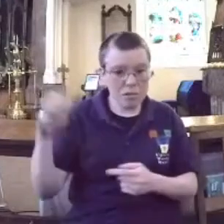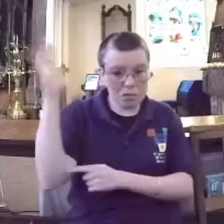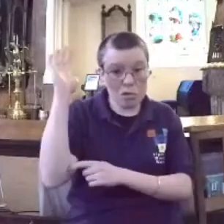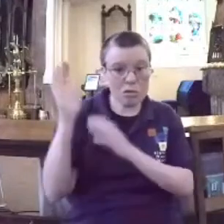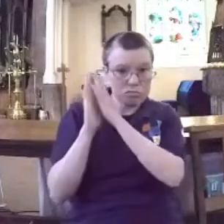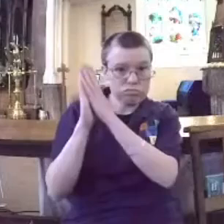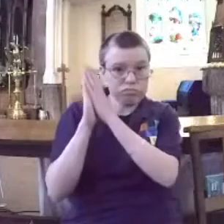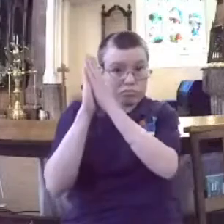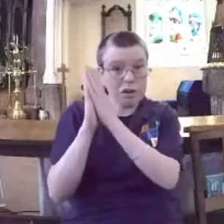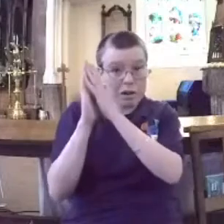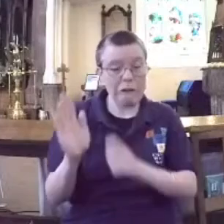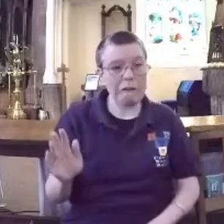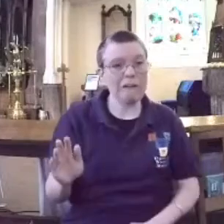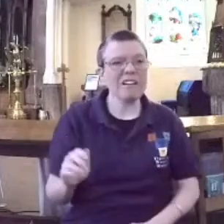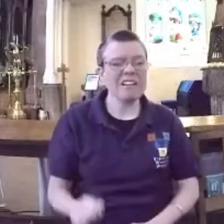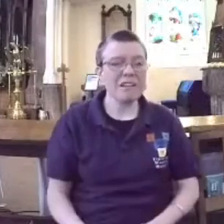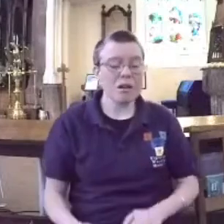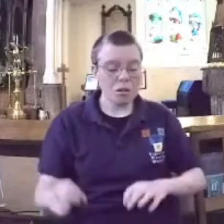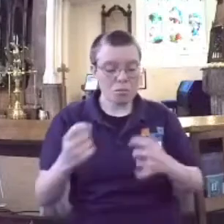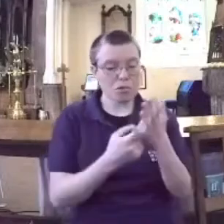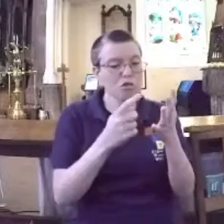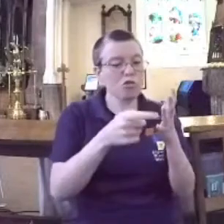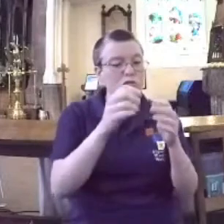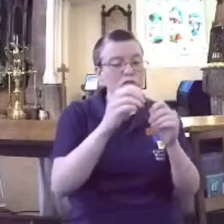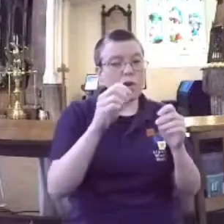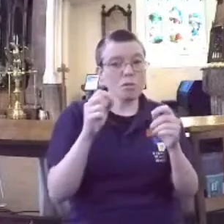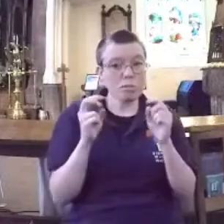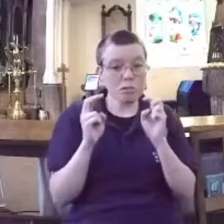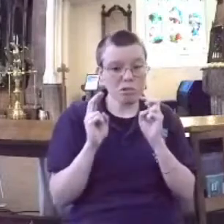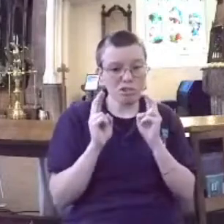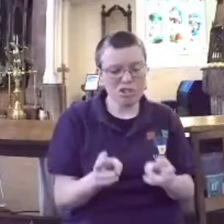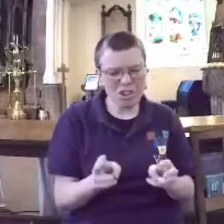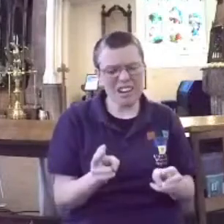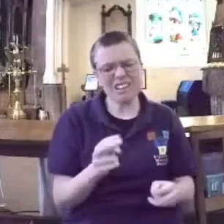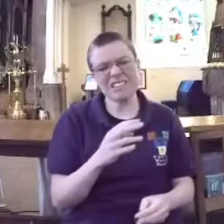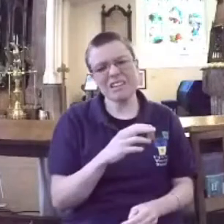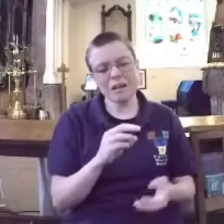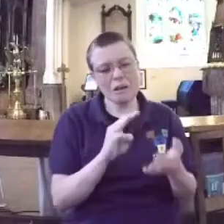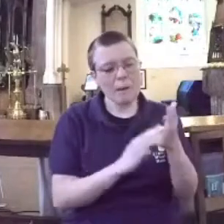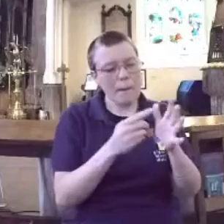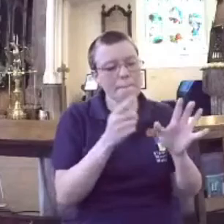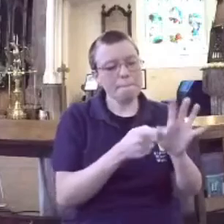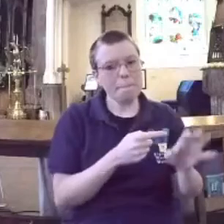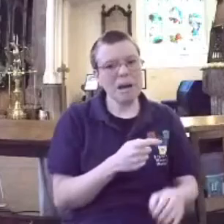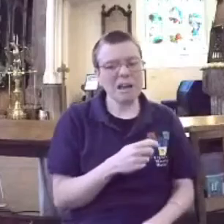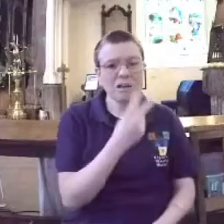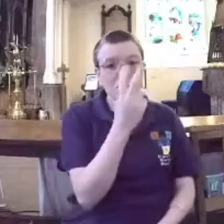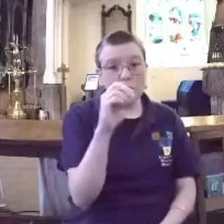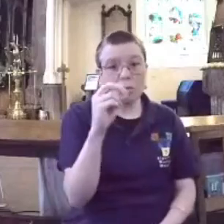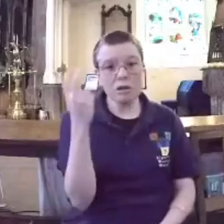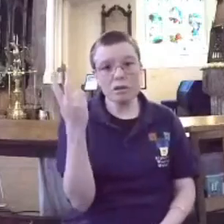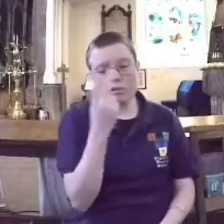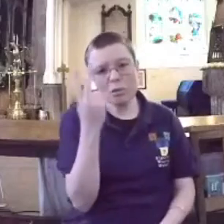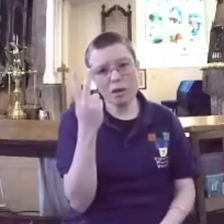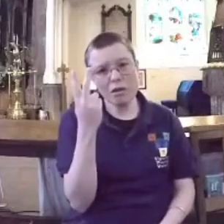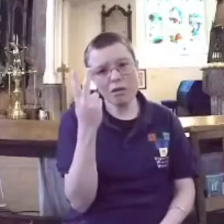would be Father's Day. And Rob died in May 2012, just 9 weeks after diagnosis, but a few weeks before